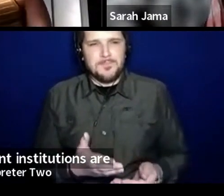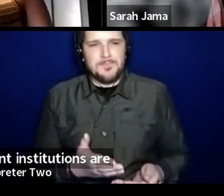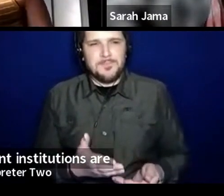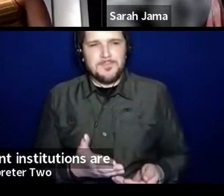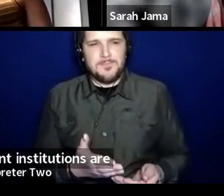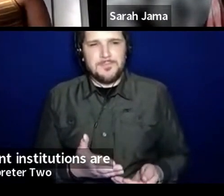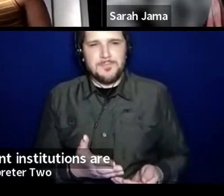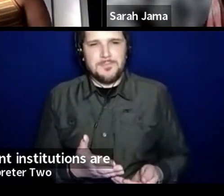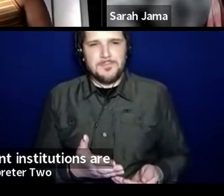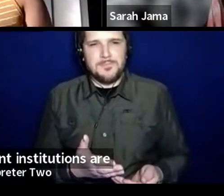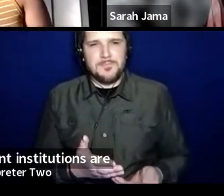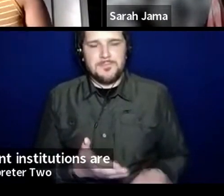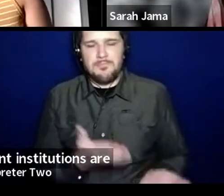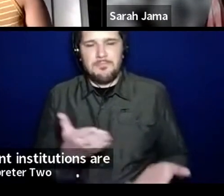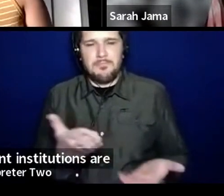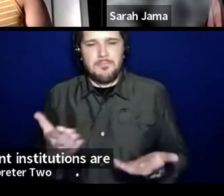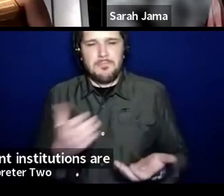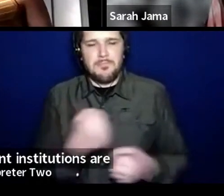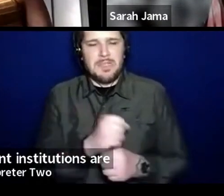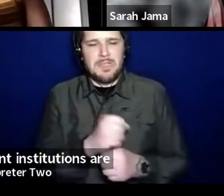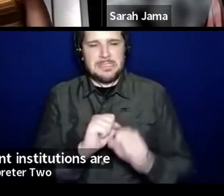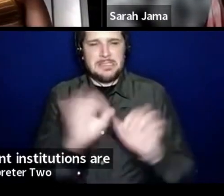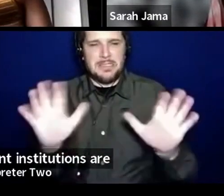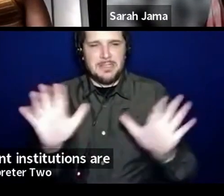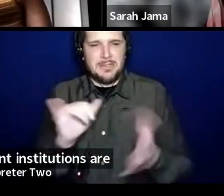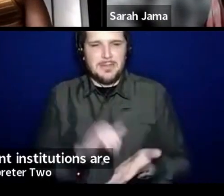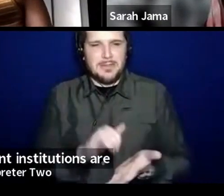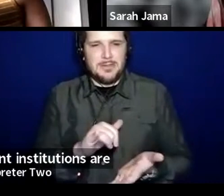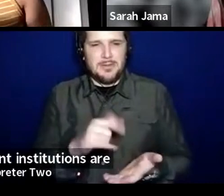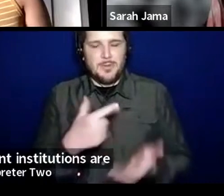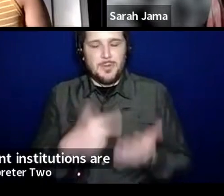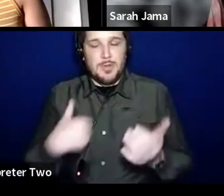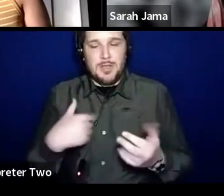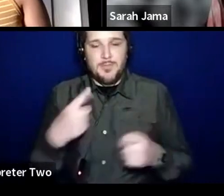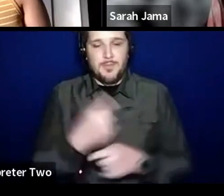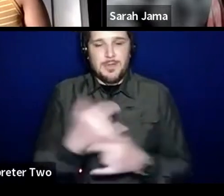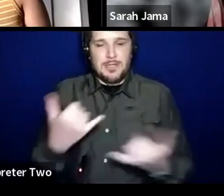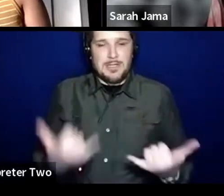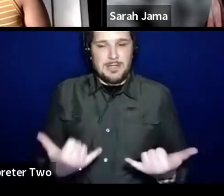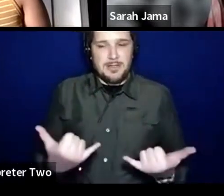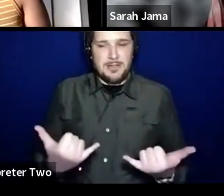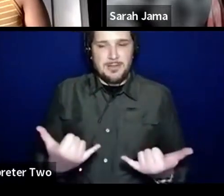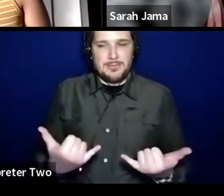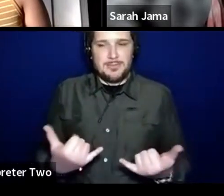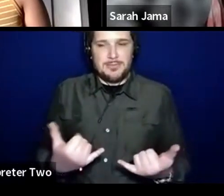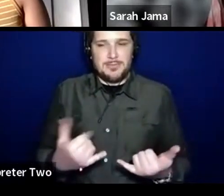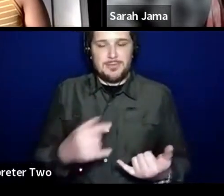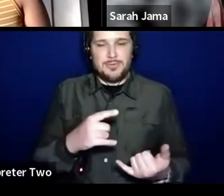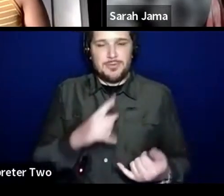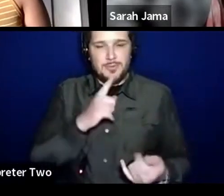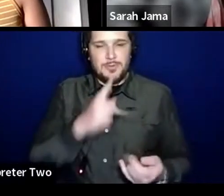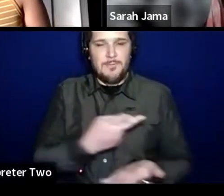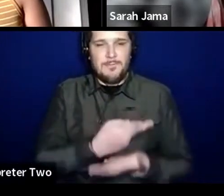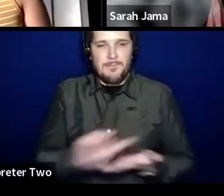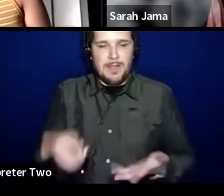makes clear that what we have right now is failing people and killing